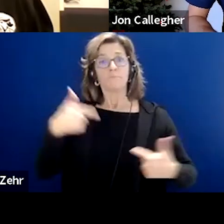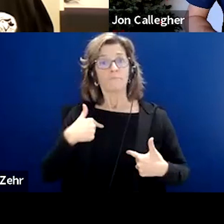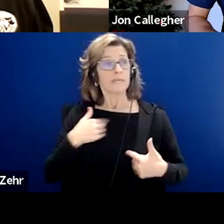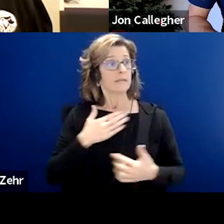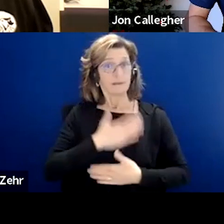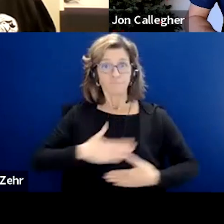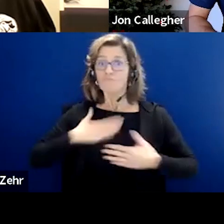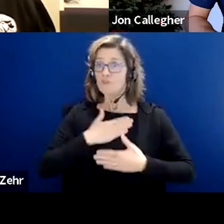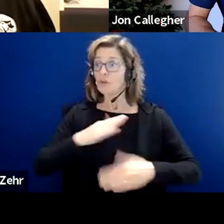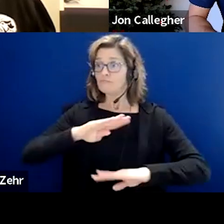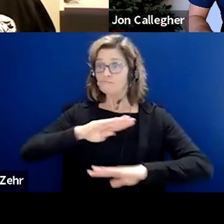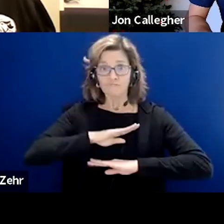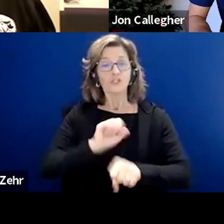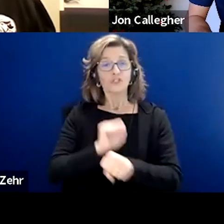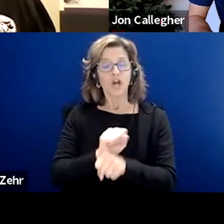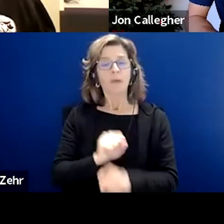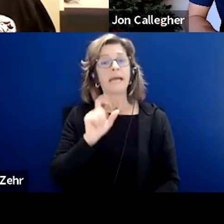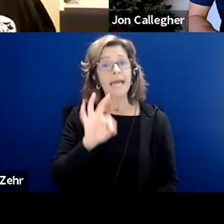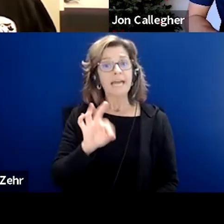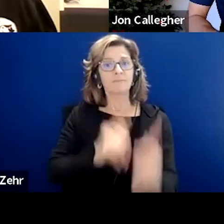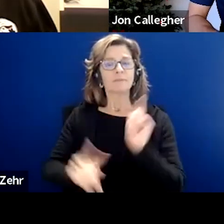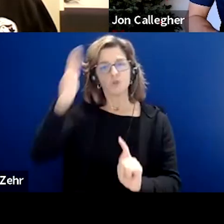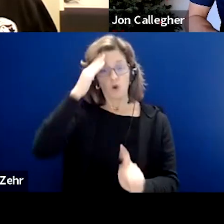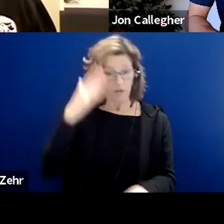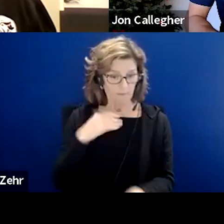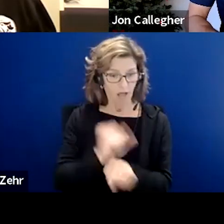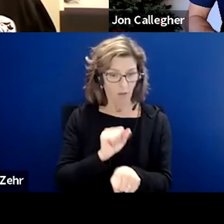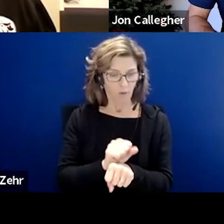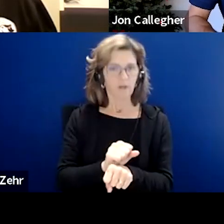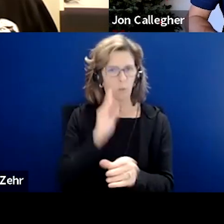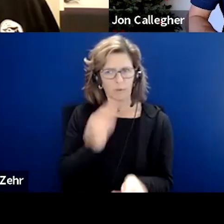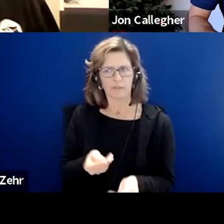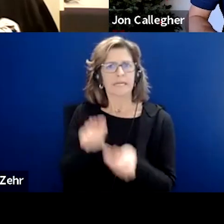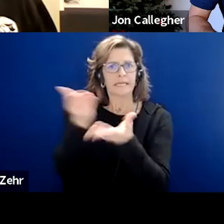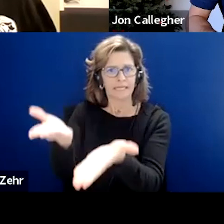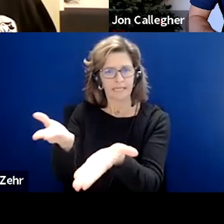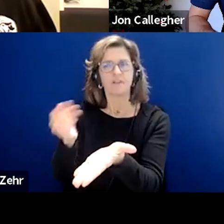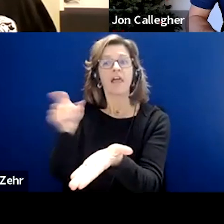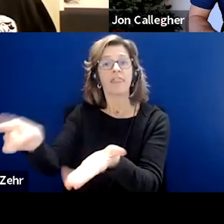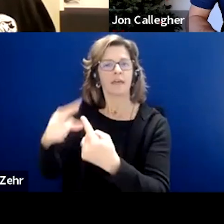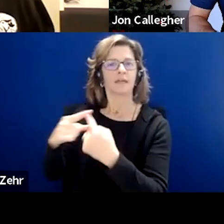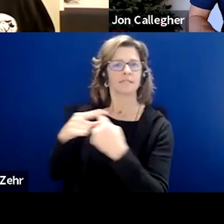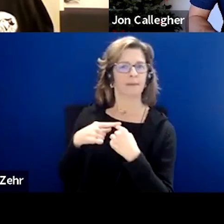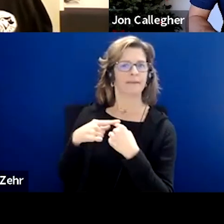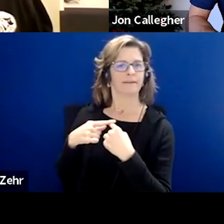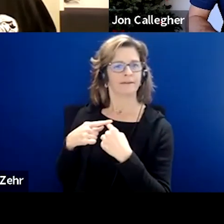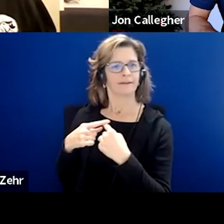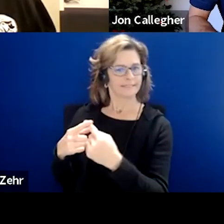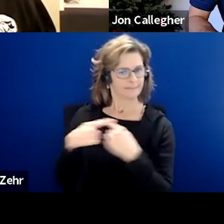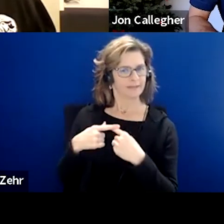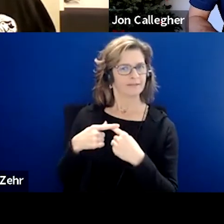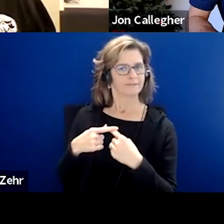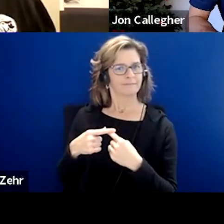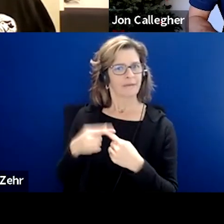trusted to, and counted on, right? They can be counted on to carry out completed tasks. People can depend on